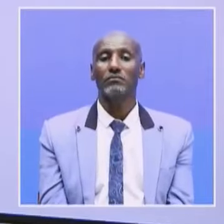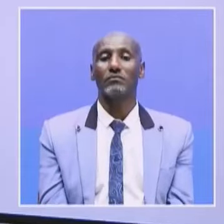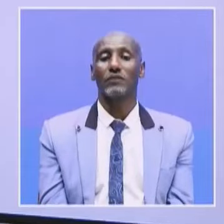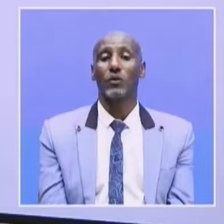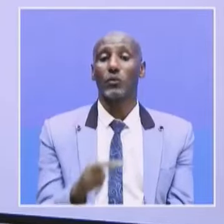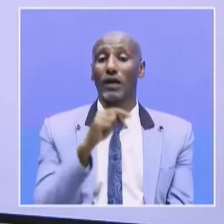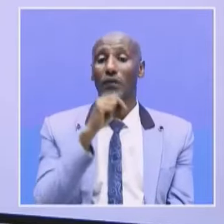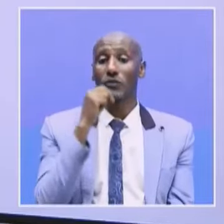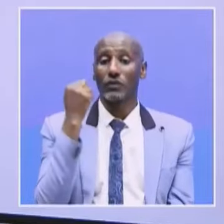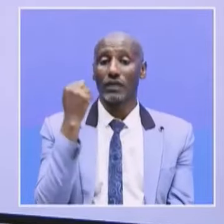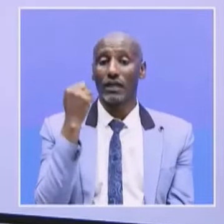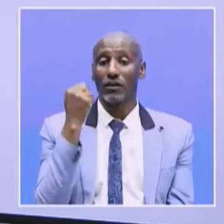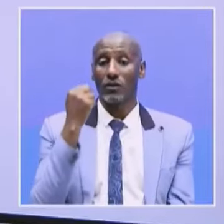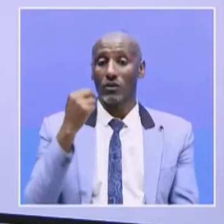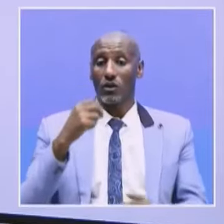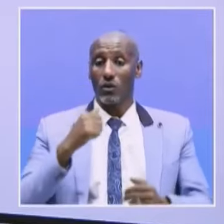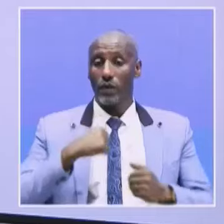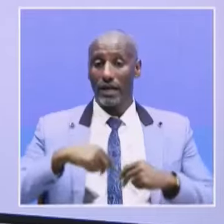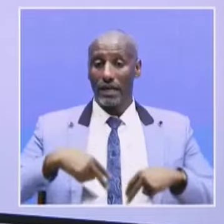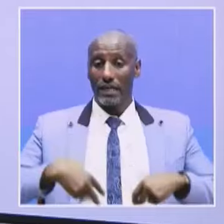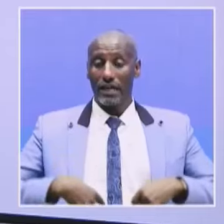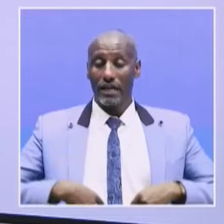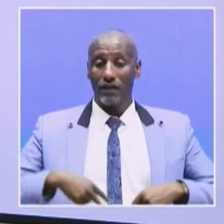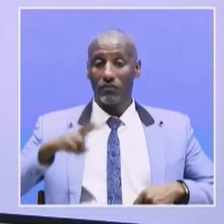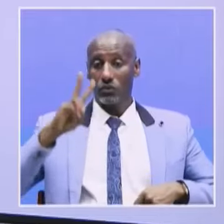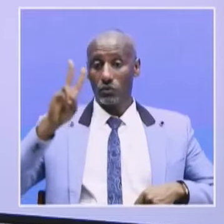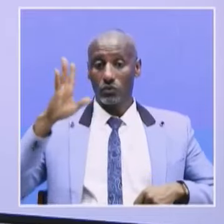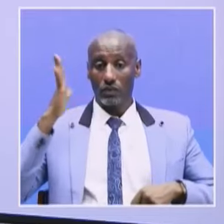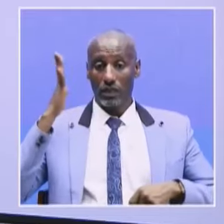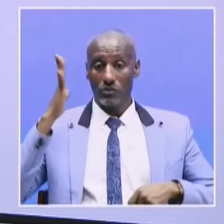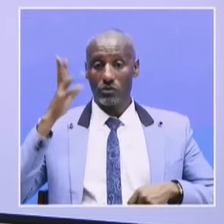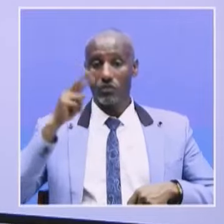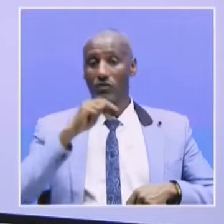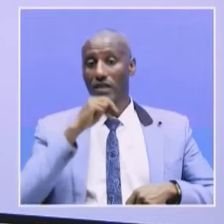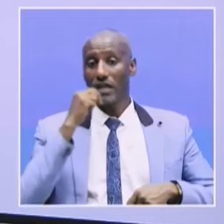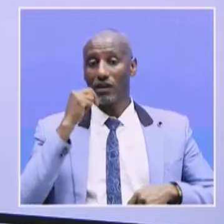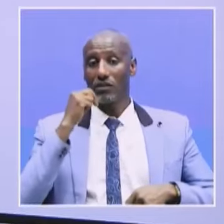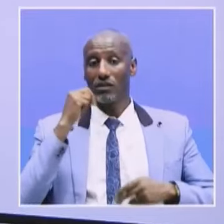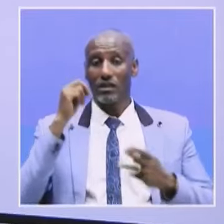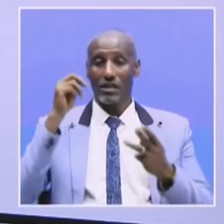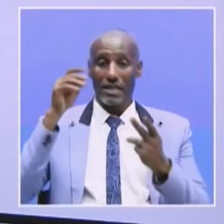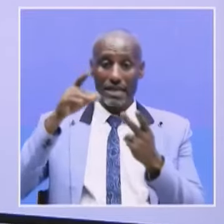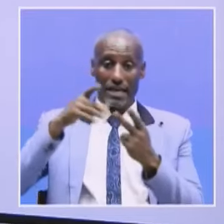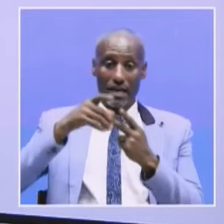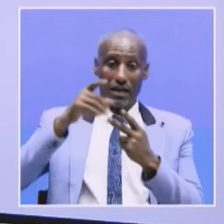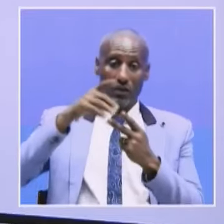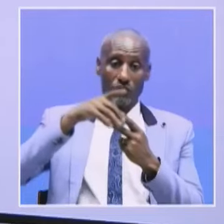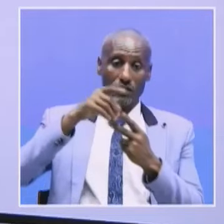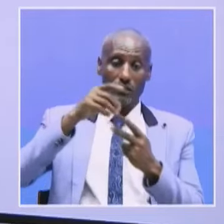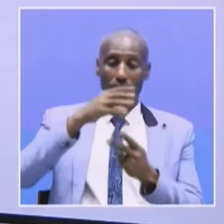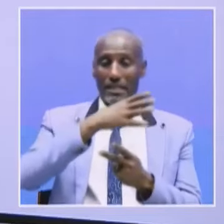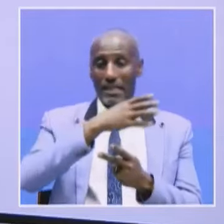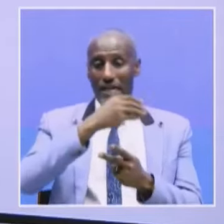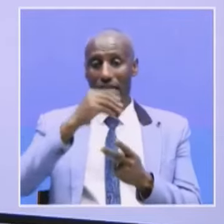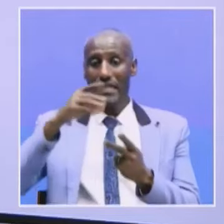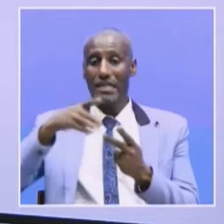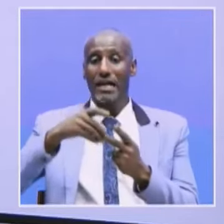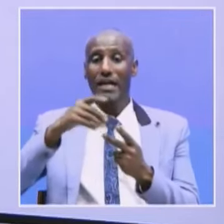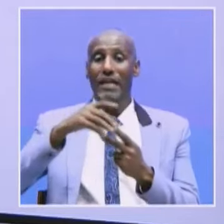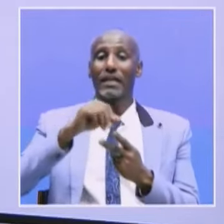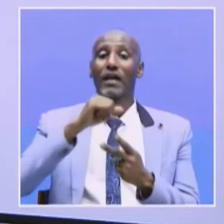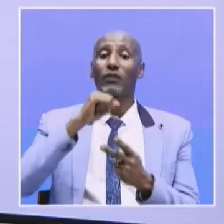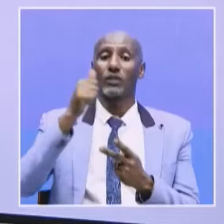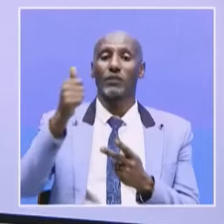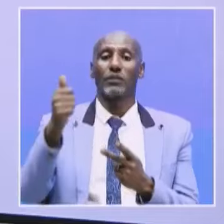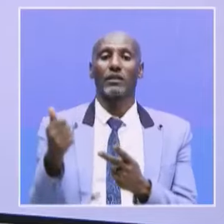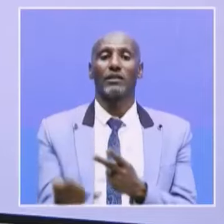to noun, we can have two types of noun, which is countable and uncountable. So when we come